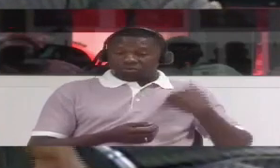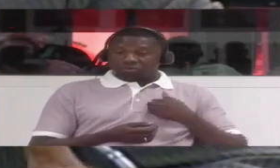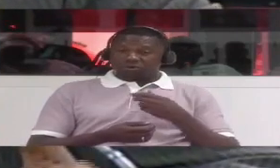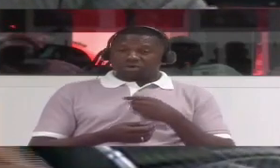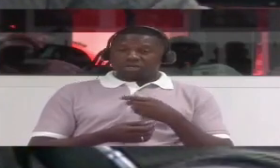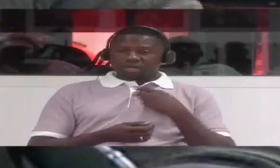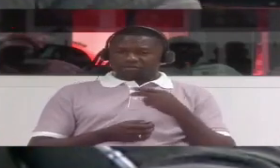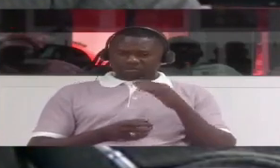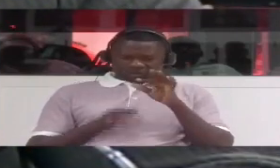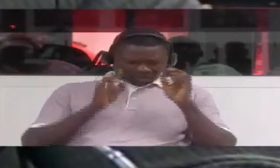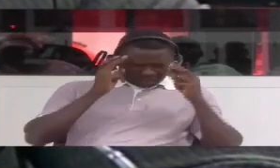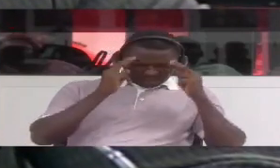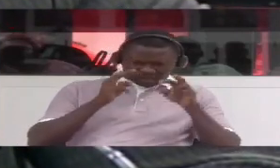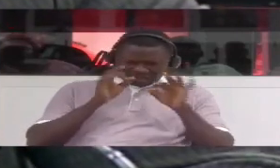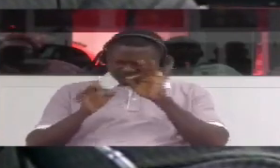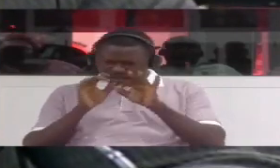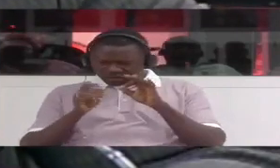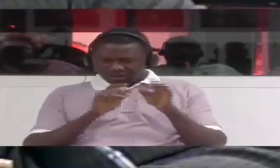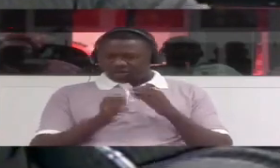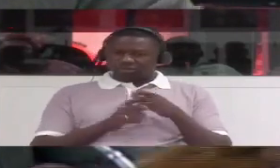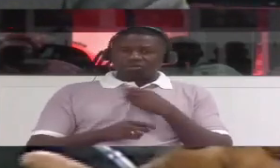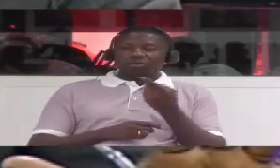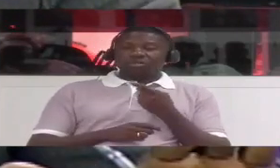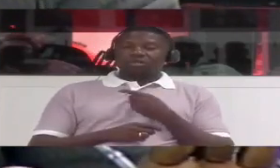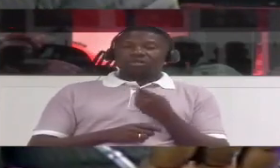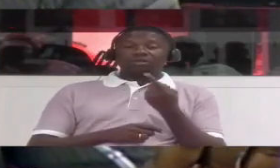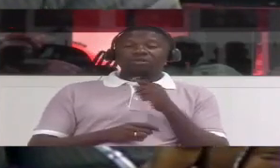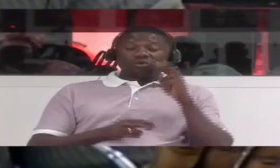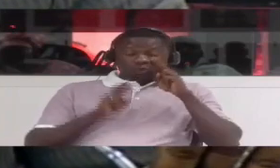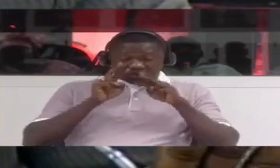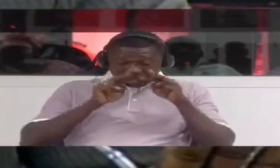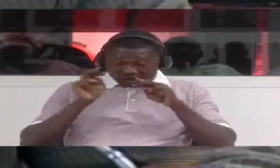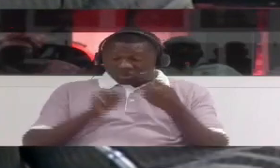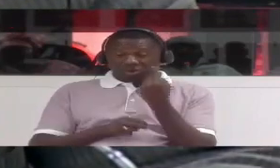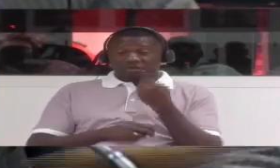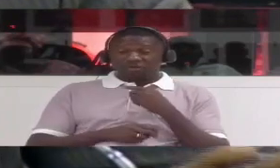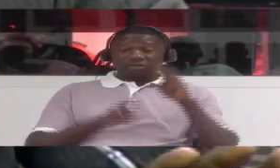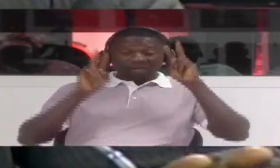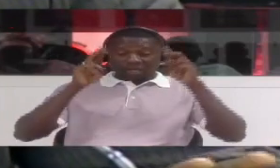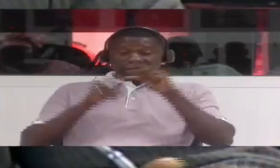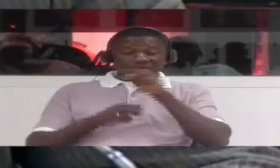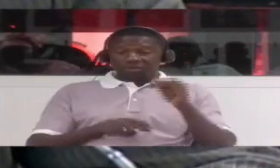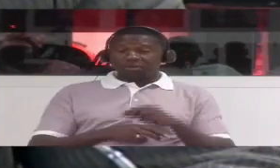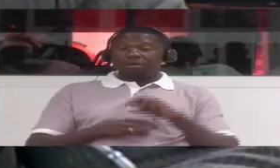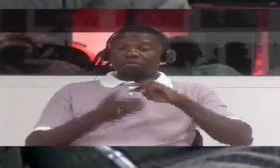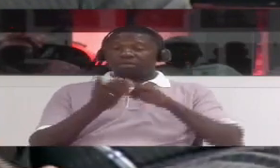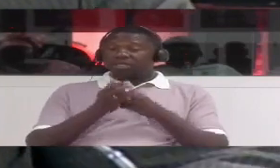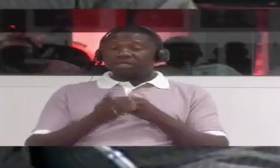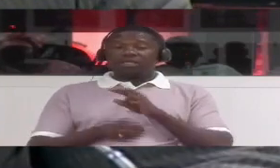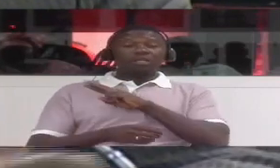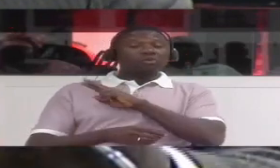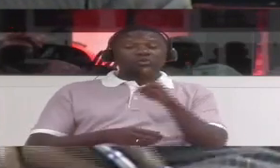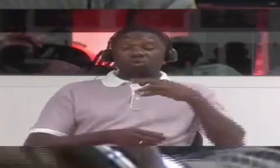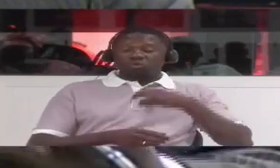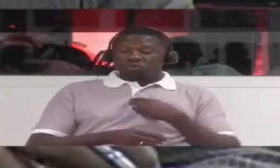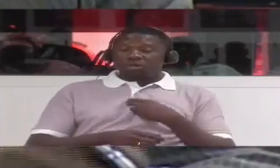of a news report is, then we're in trouble, because they're looking only for Jamme's name, whatever context. So meaning they don't have the capacity